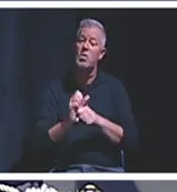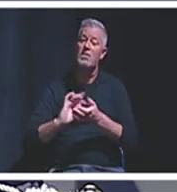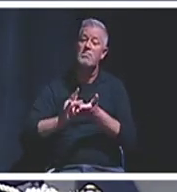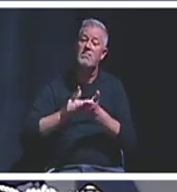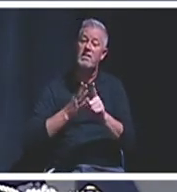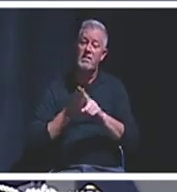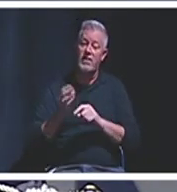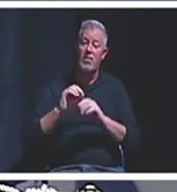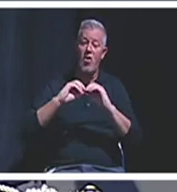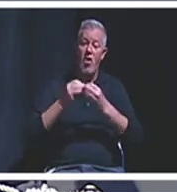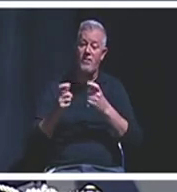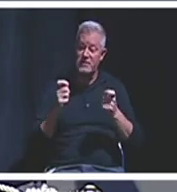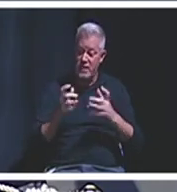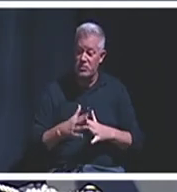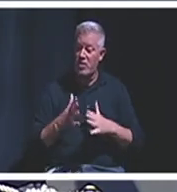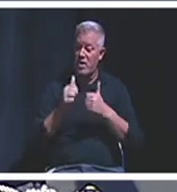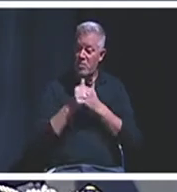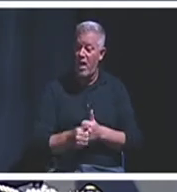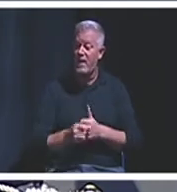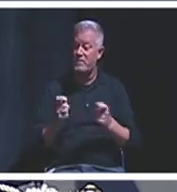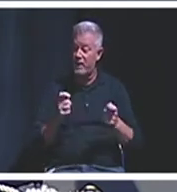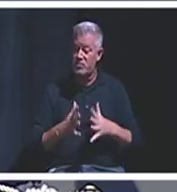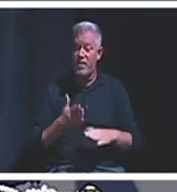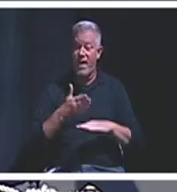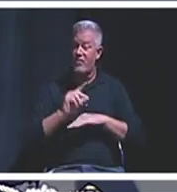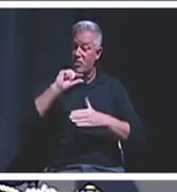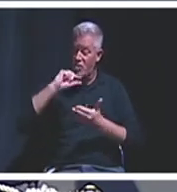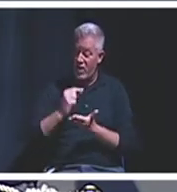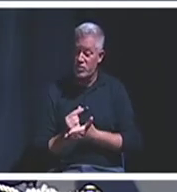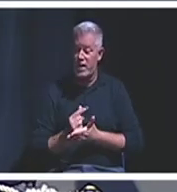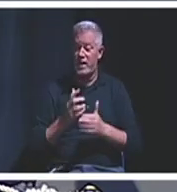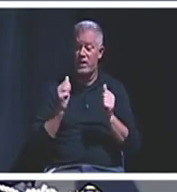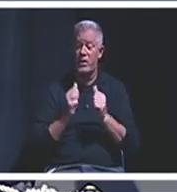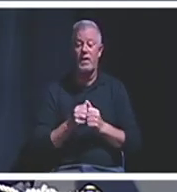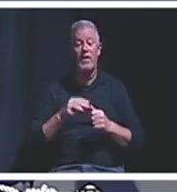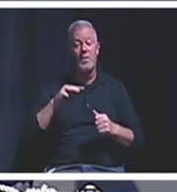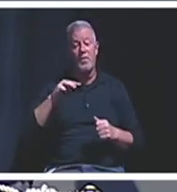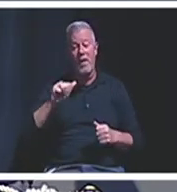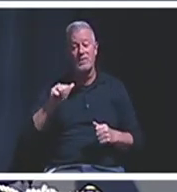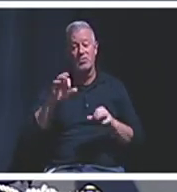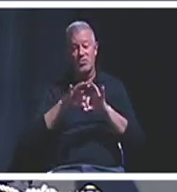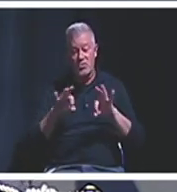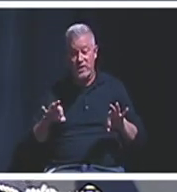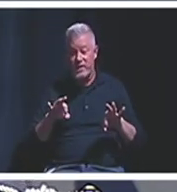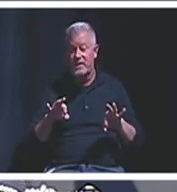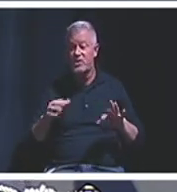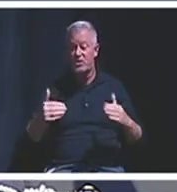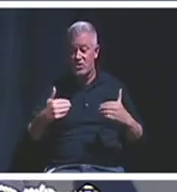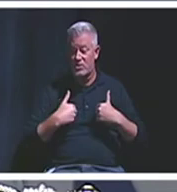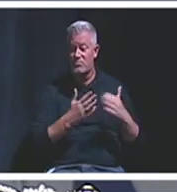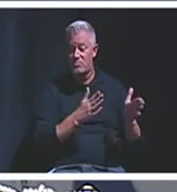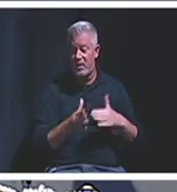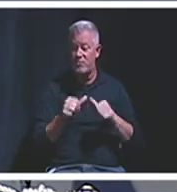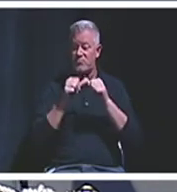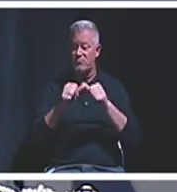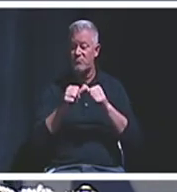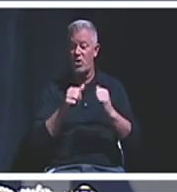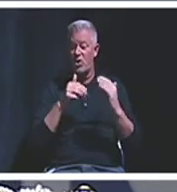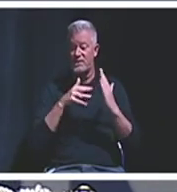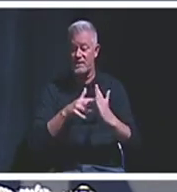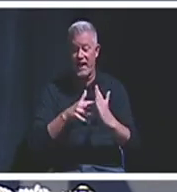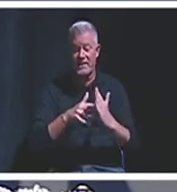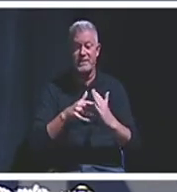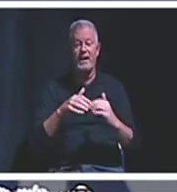office manager and compliance manager, and after graduating with her master's degree, she does plan to continue her studies and pursue